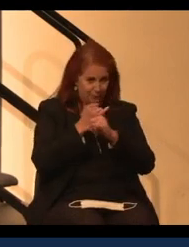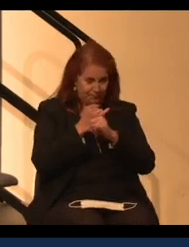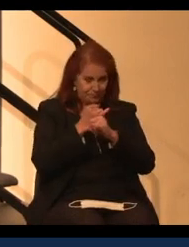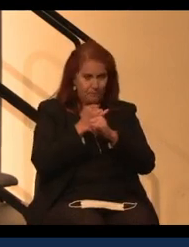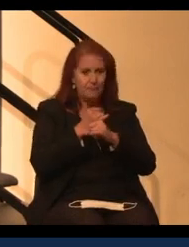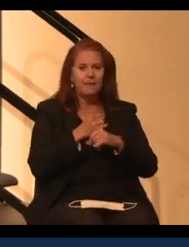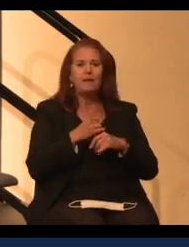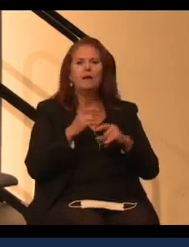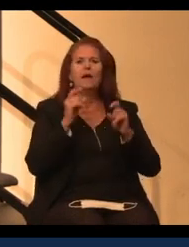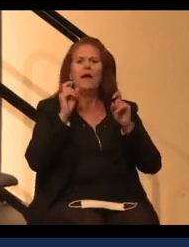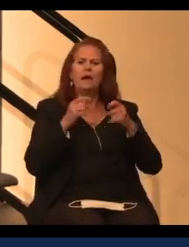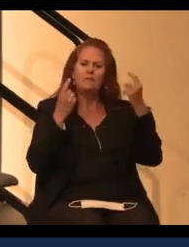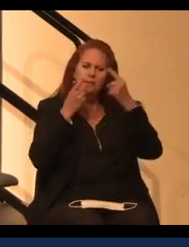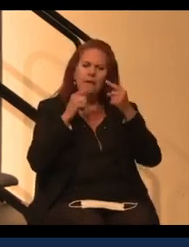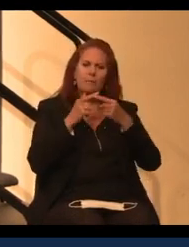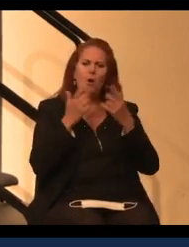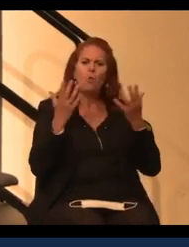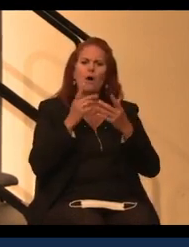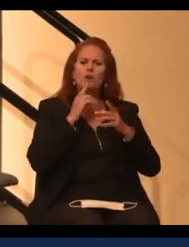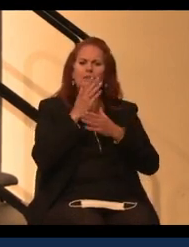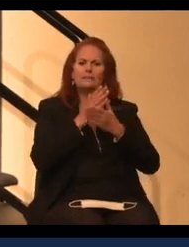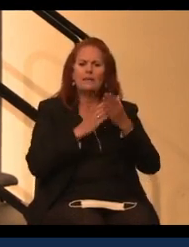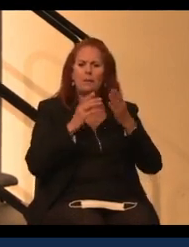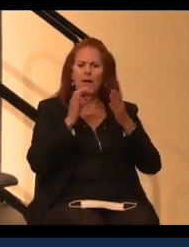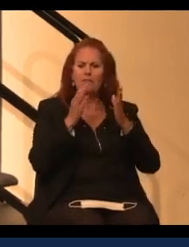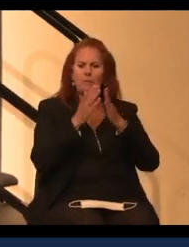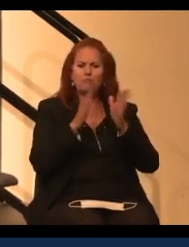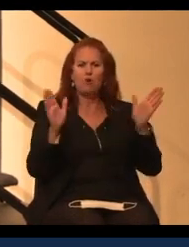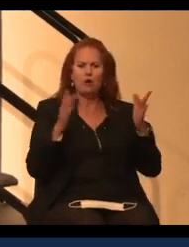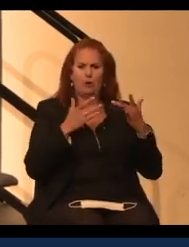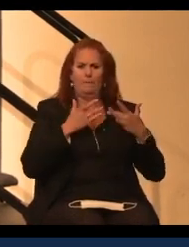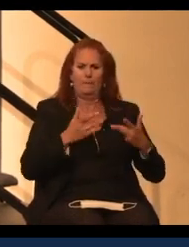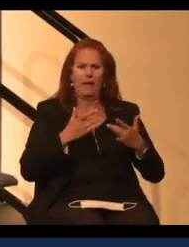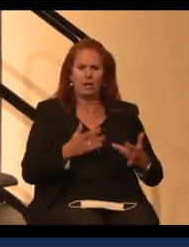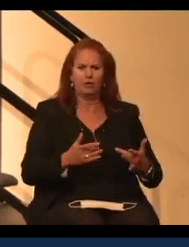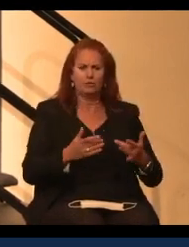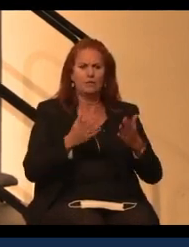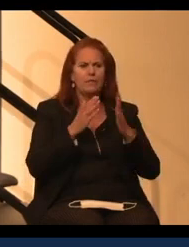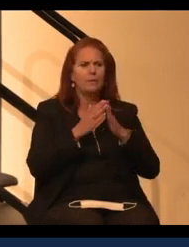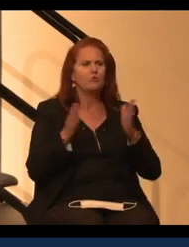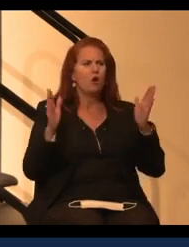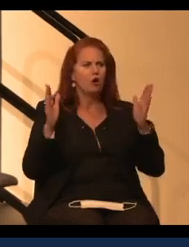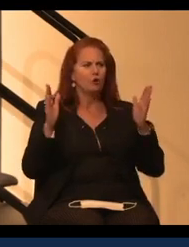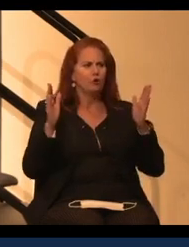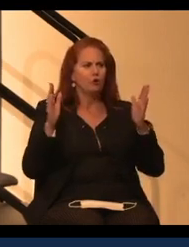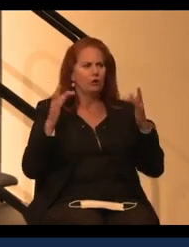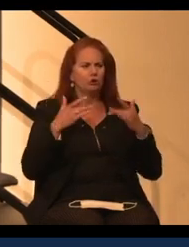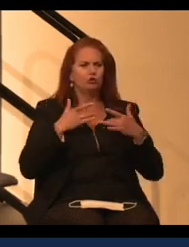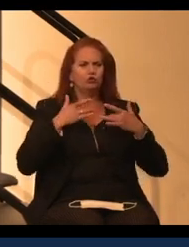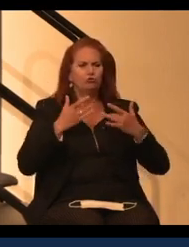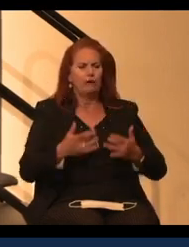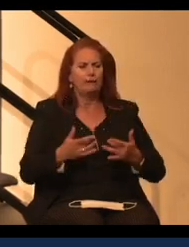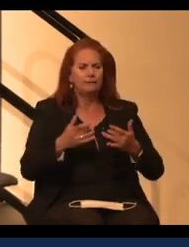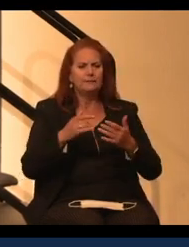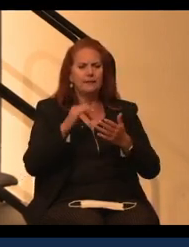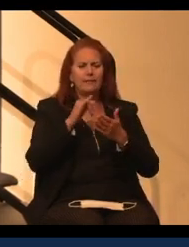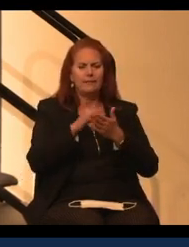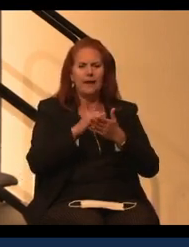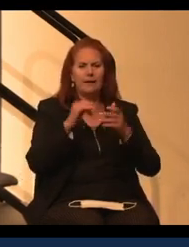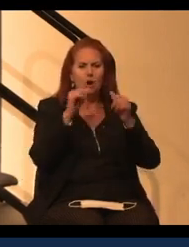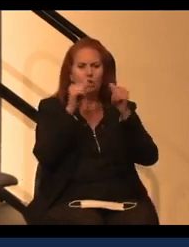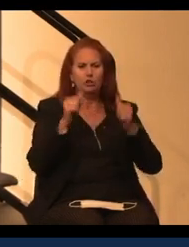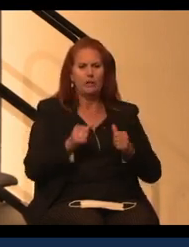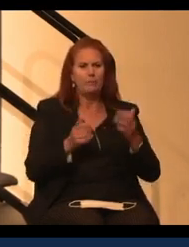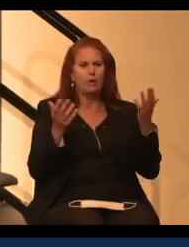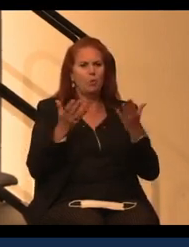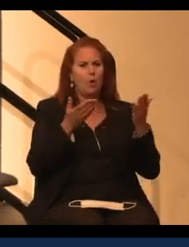it helps to think about what are some of the broader patterns, the broader trends that are shaping